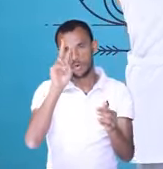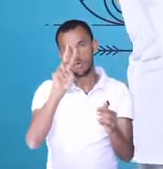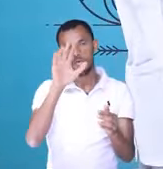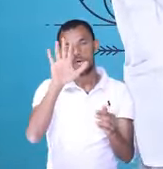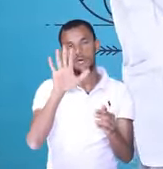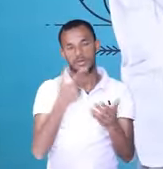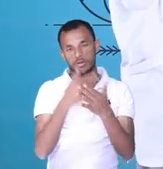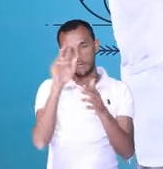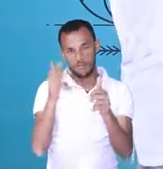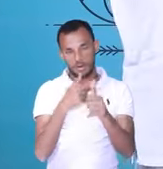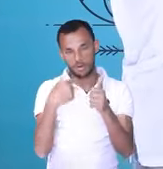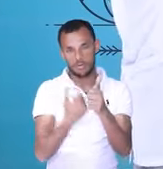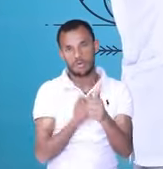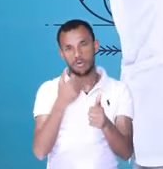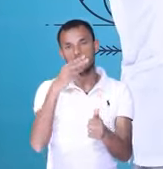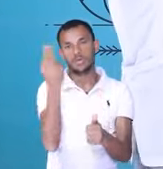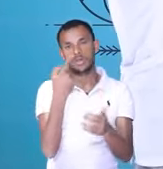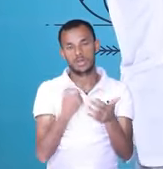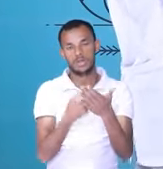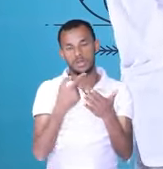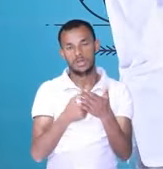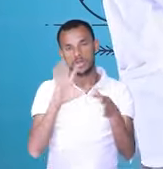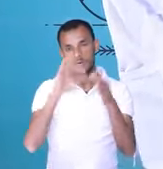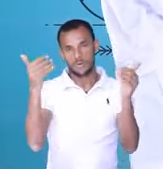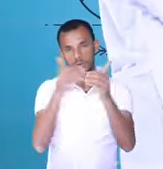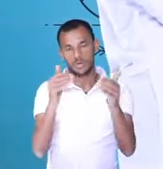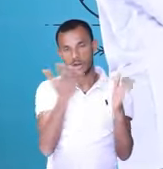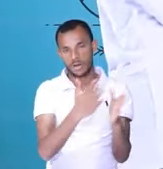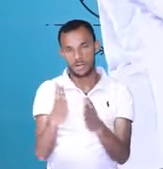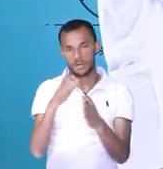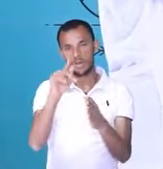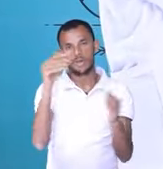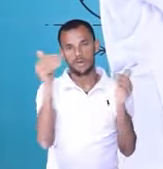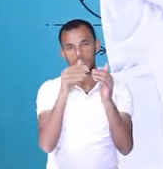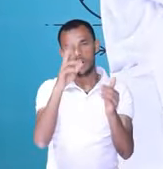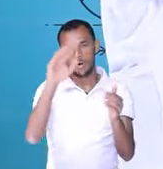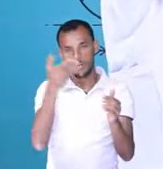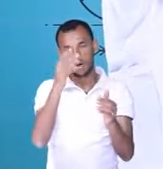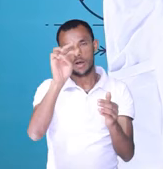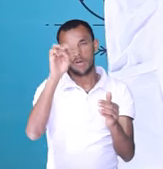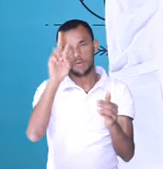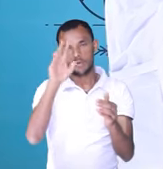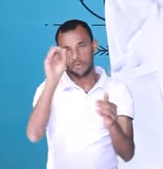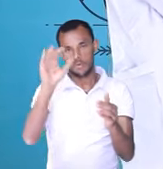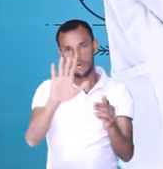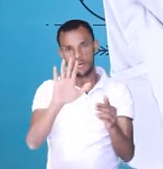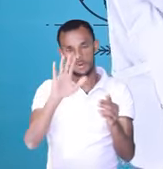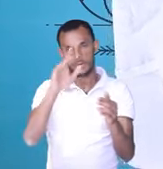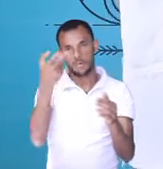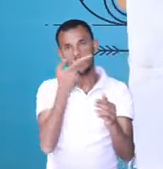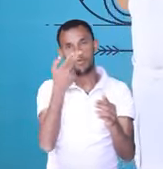is first order. By using this equation, by rearrangement, K is equals to R over N2O5, the power of already